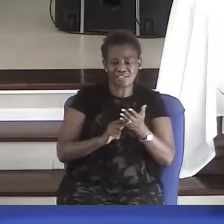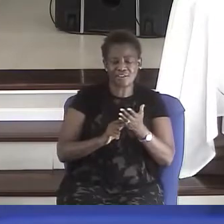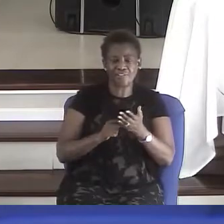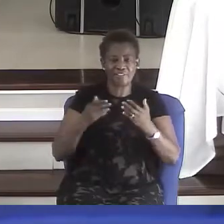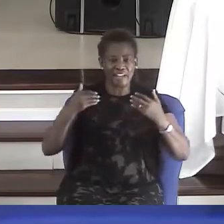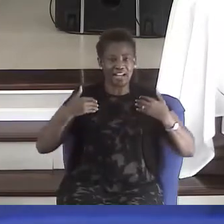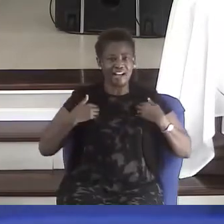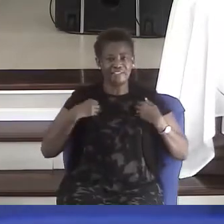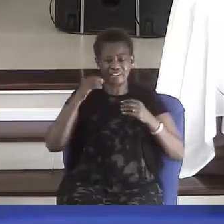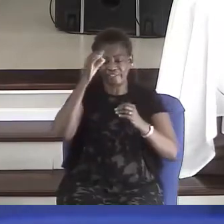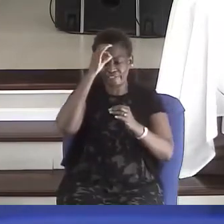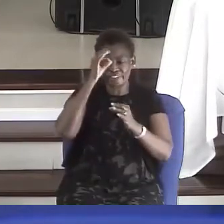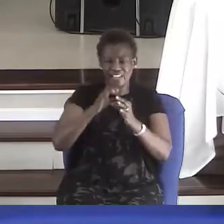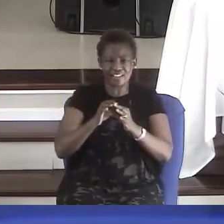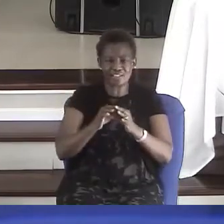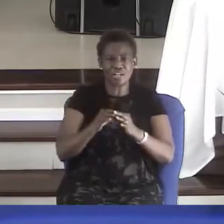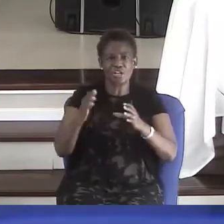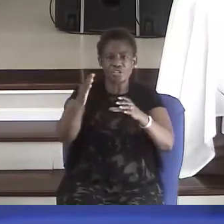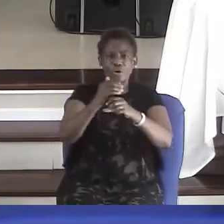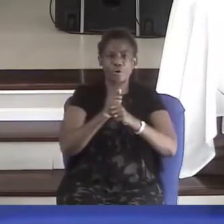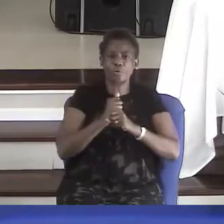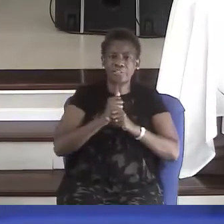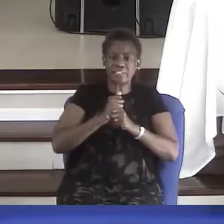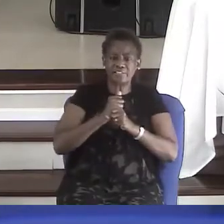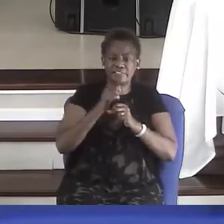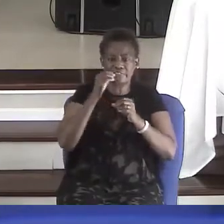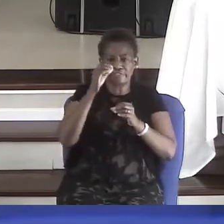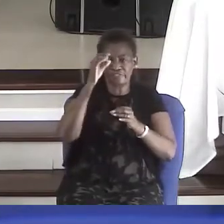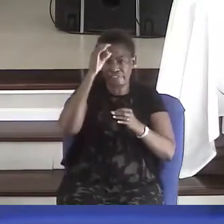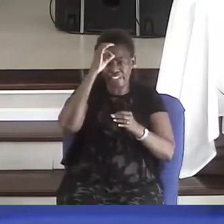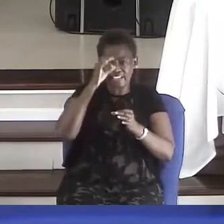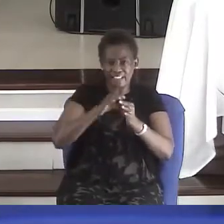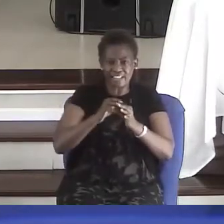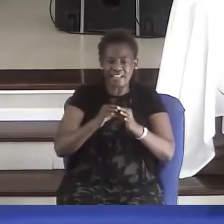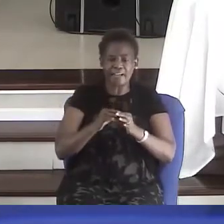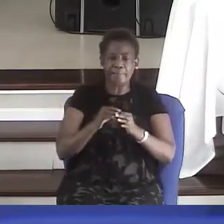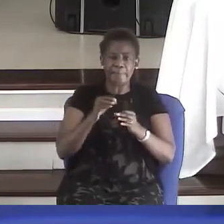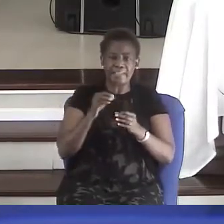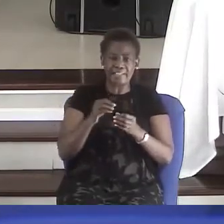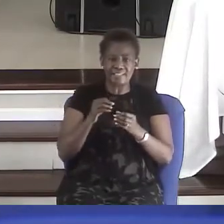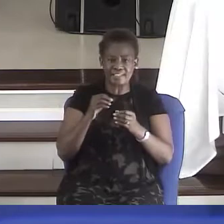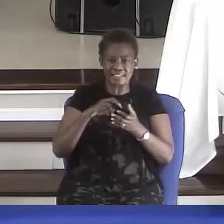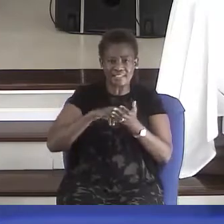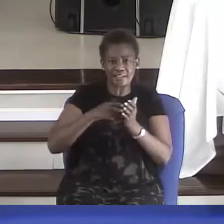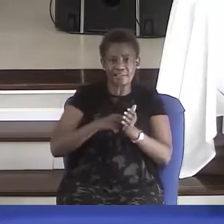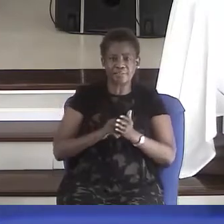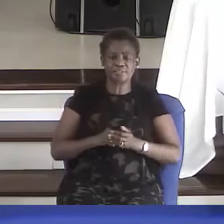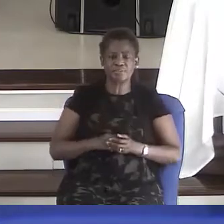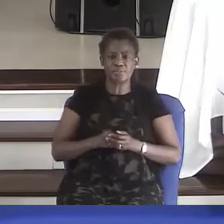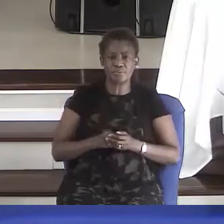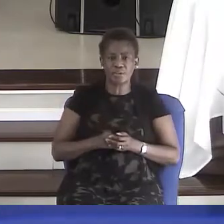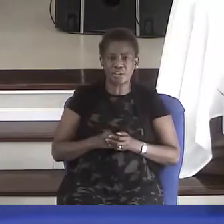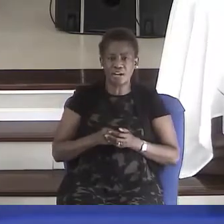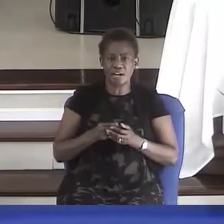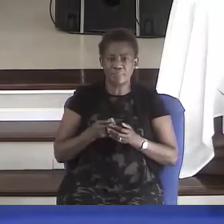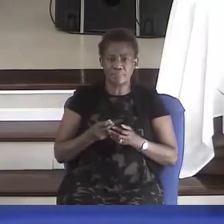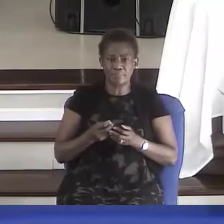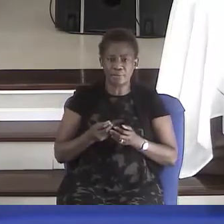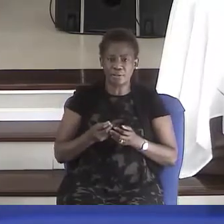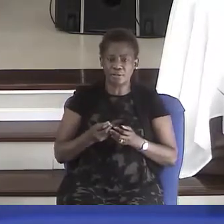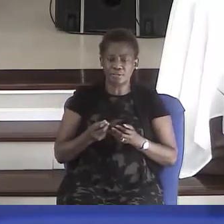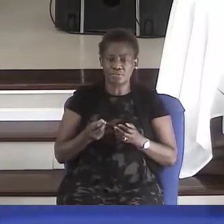means to receive, to obey, to apply, to present, or to offer.